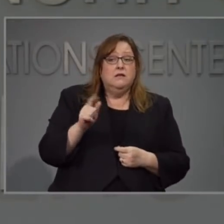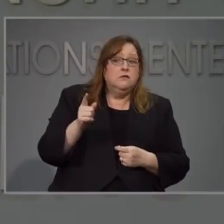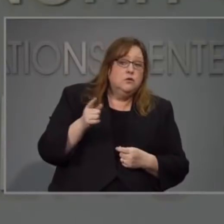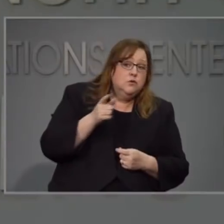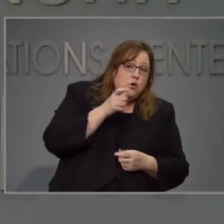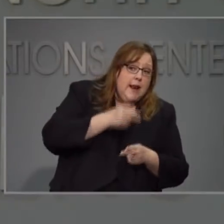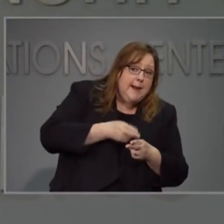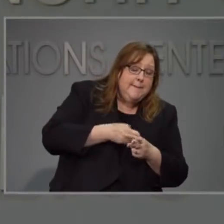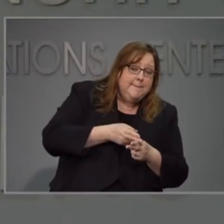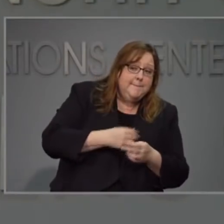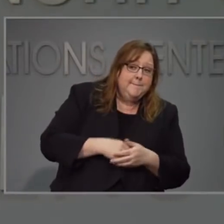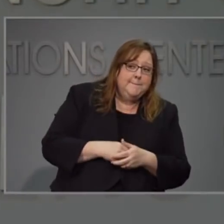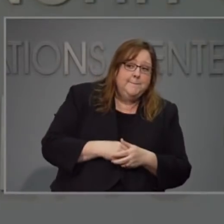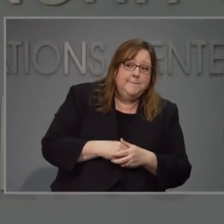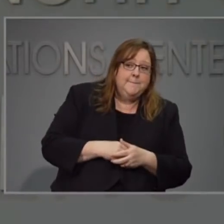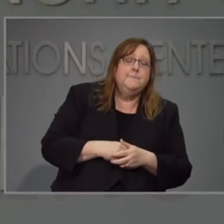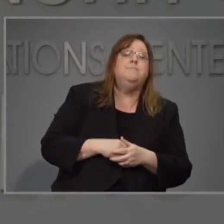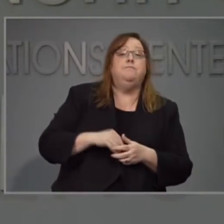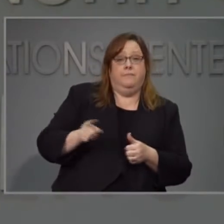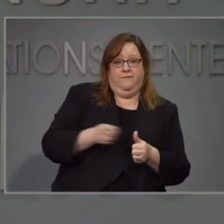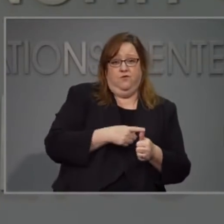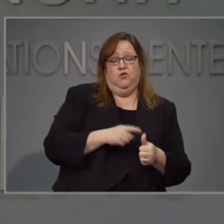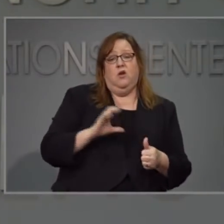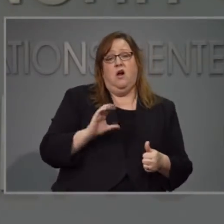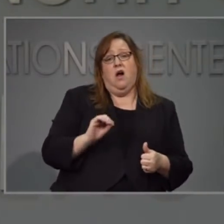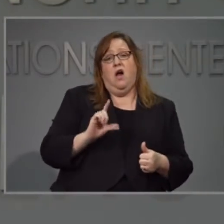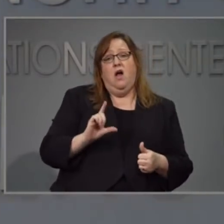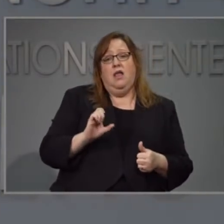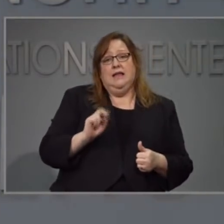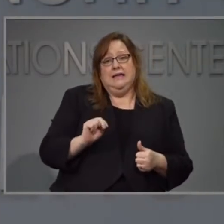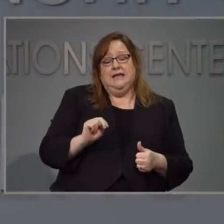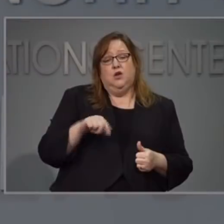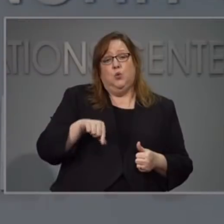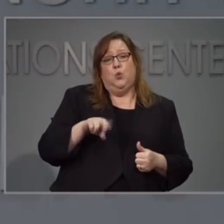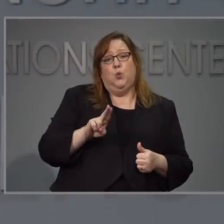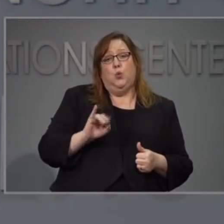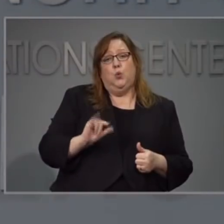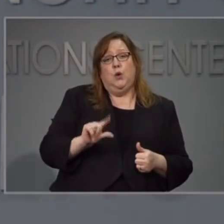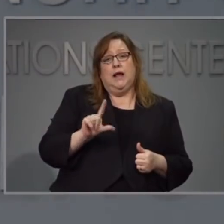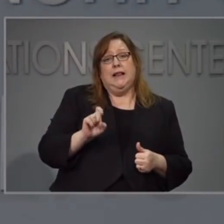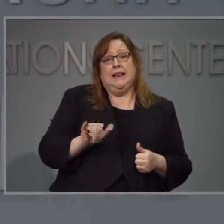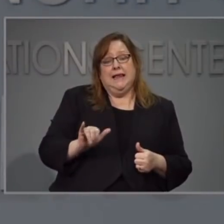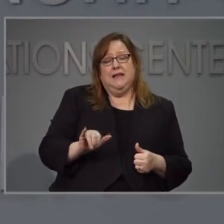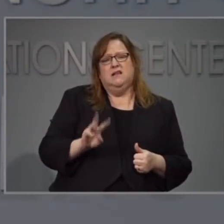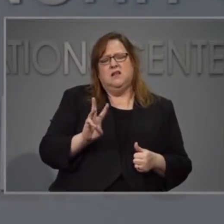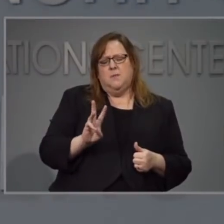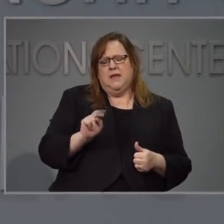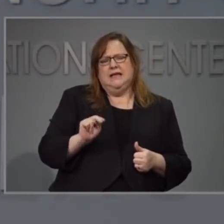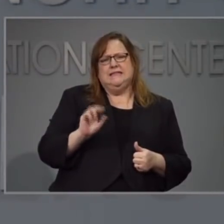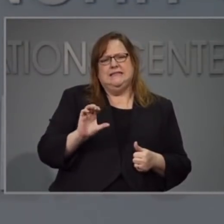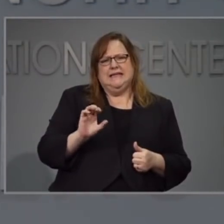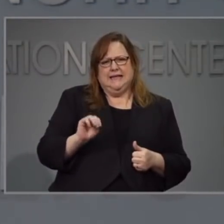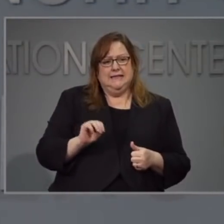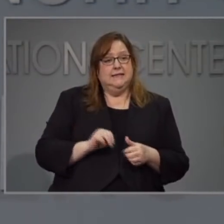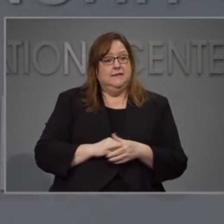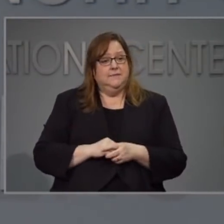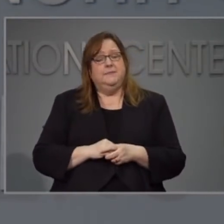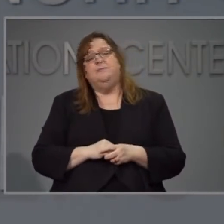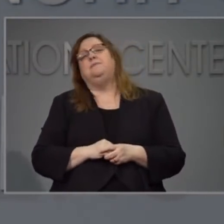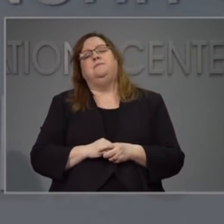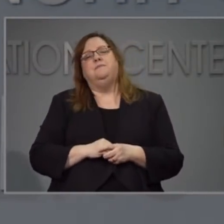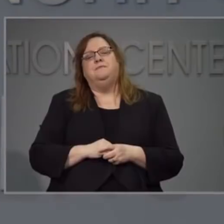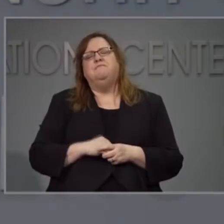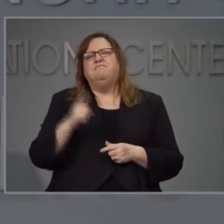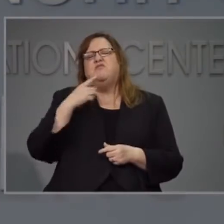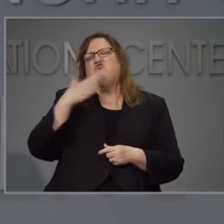Our first question will be from Colleen Quigley, WNCN. Good afternoon, Governor Cooper and everyone. Thanks for taking